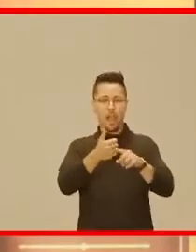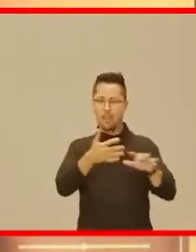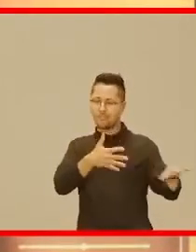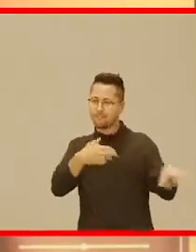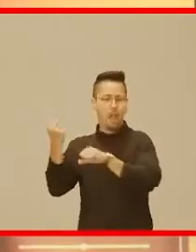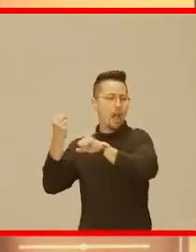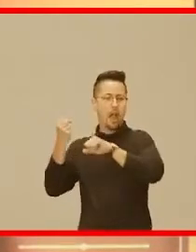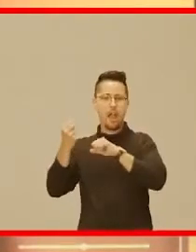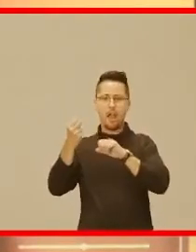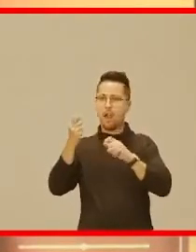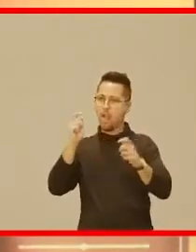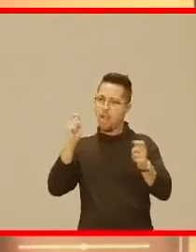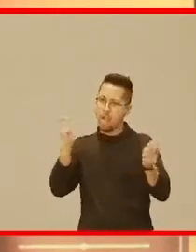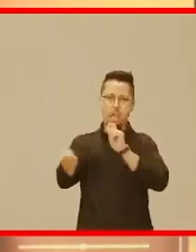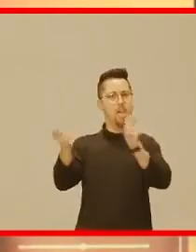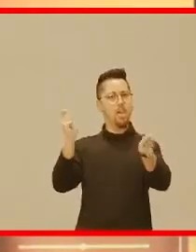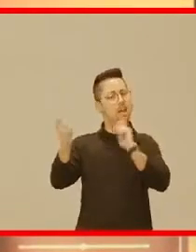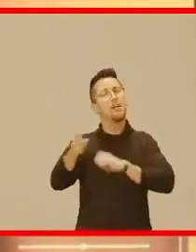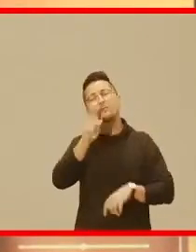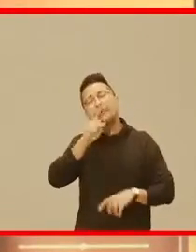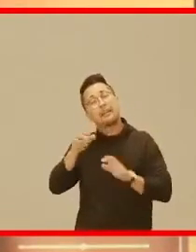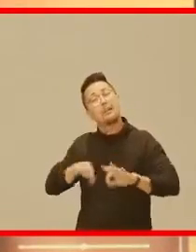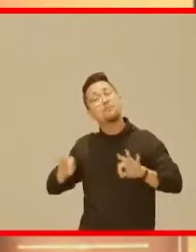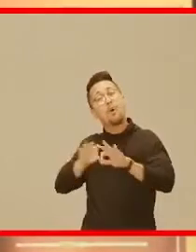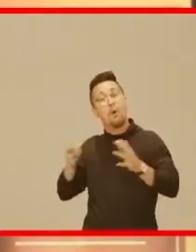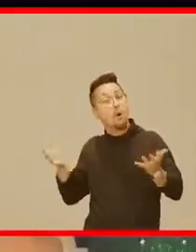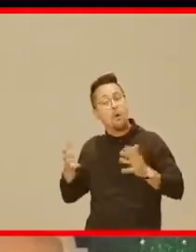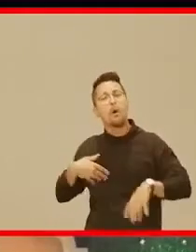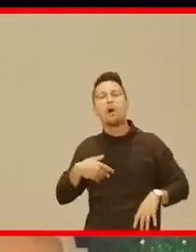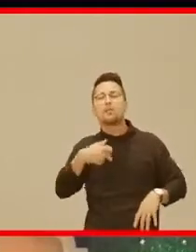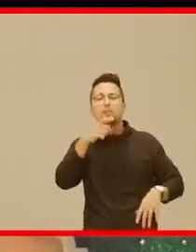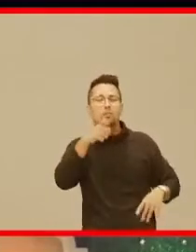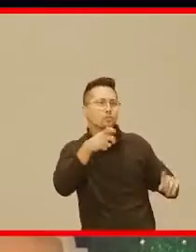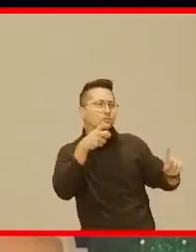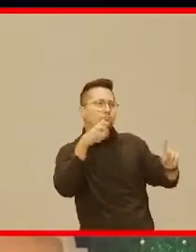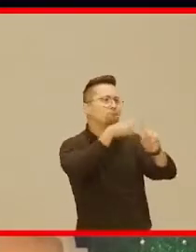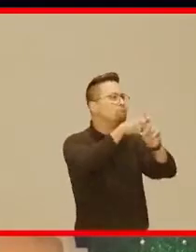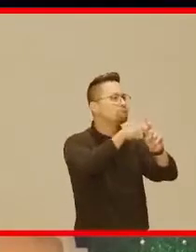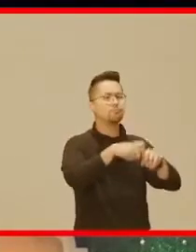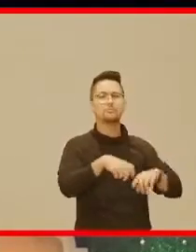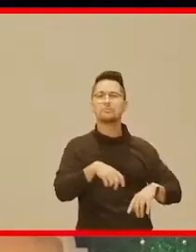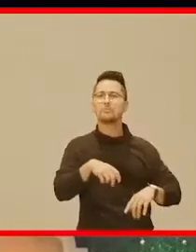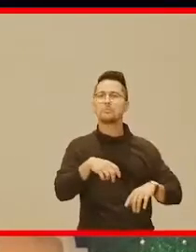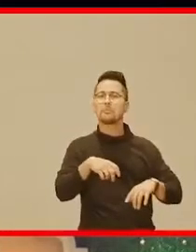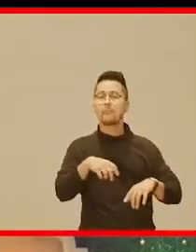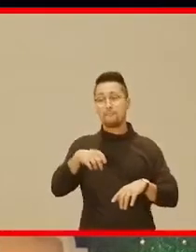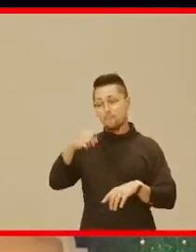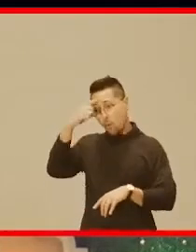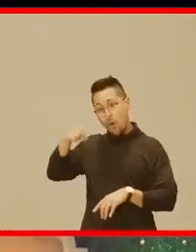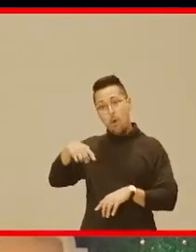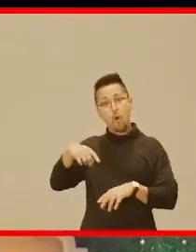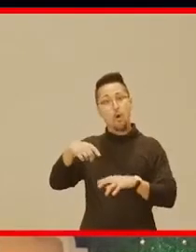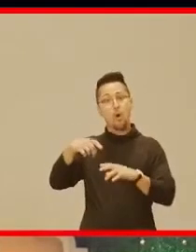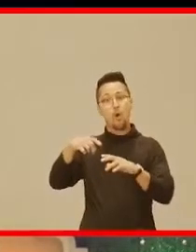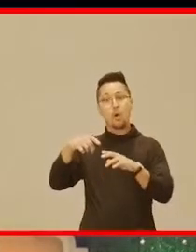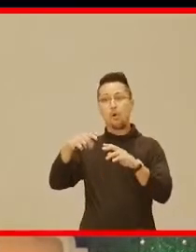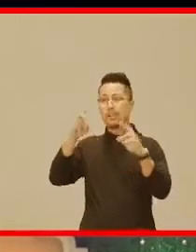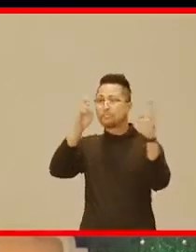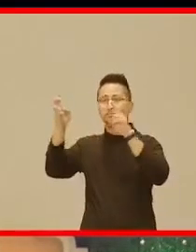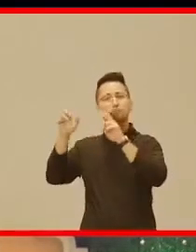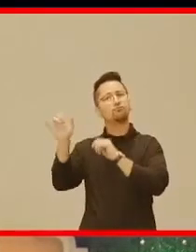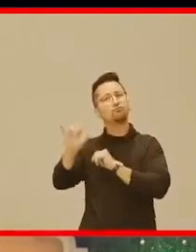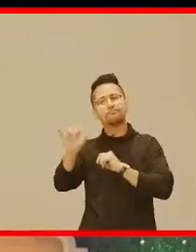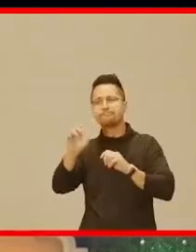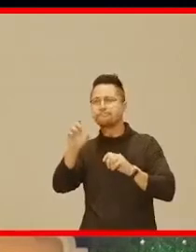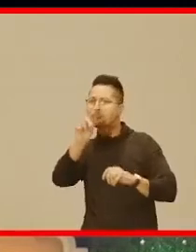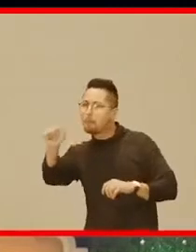important thing is to know who to talk to. And so to be able to put a face to the name on the issues, especially with issues like disabilities that are so personal in